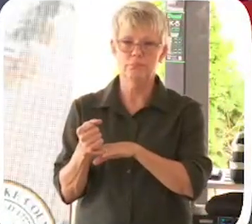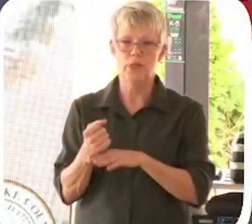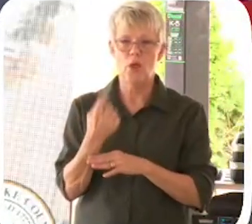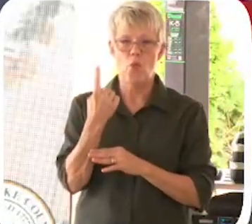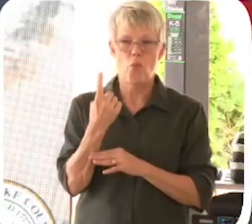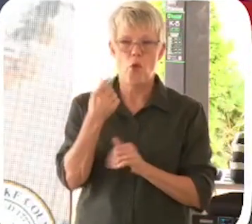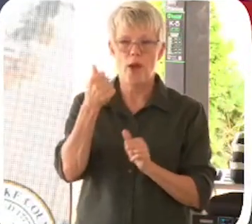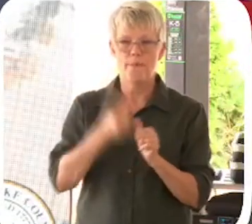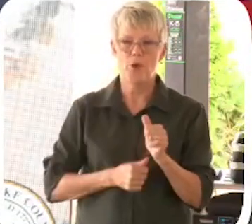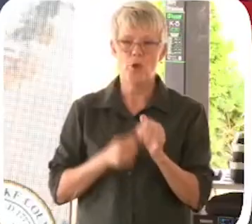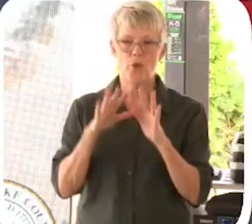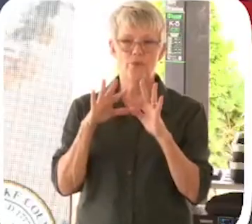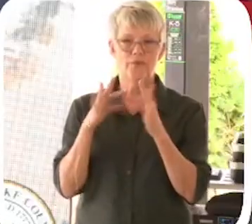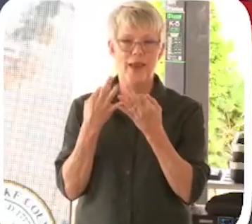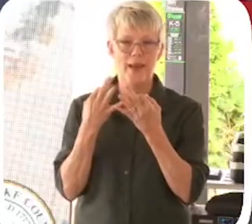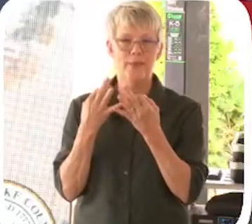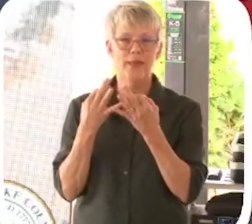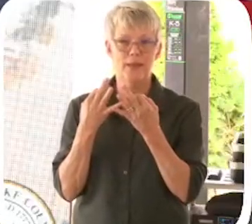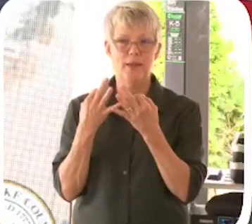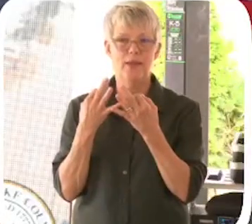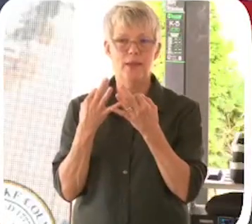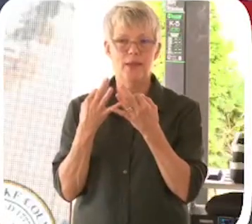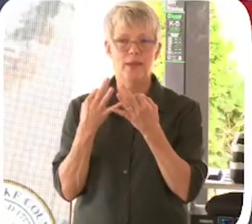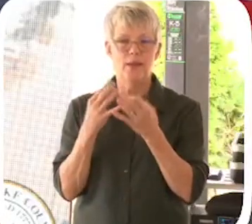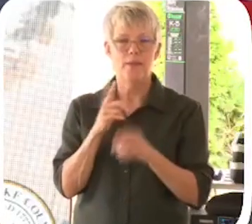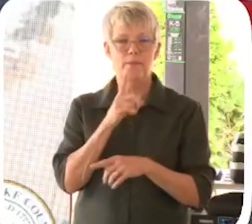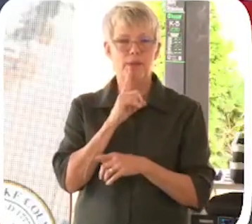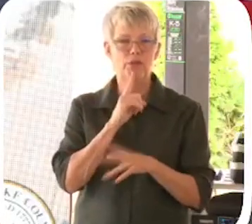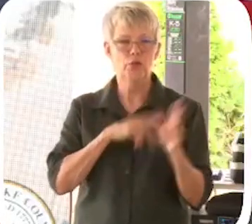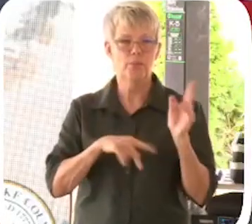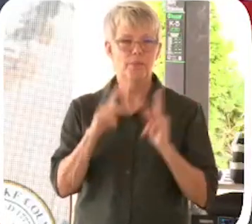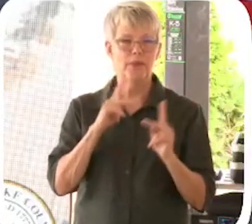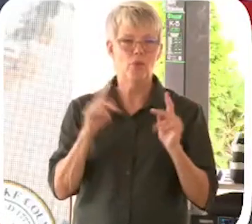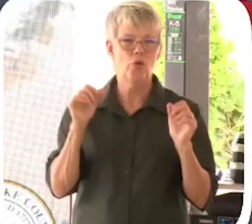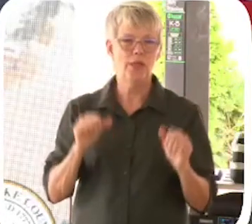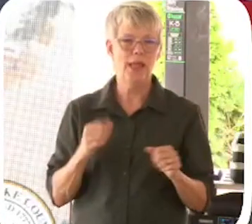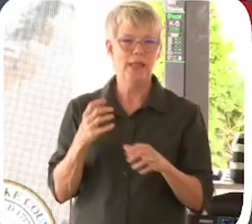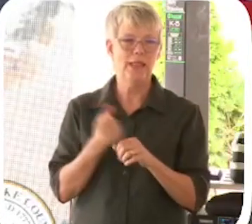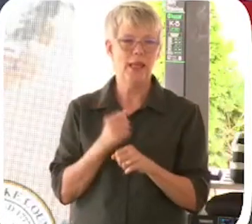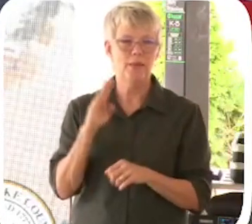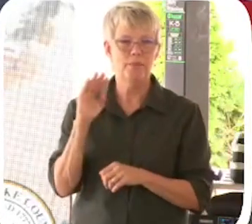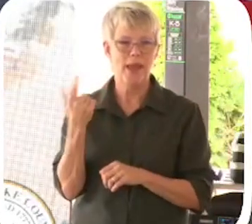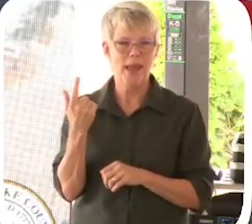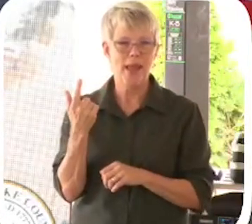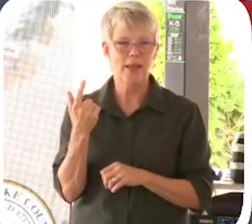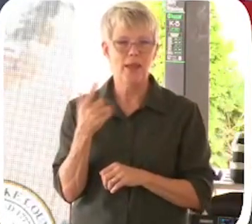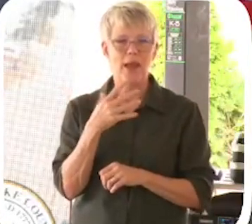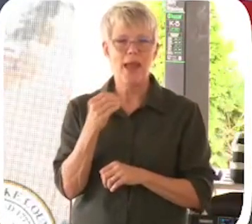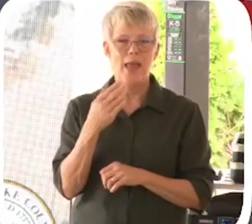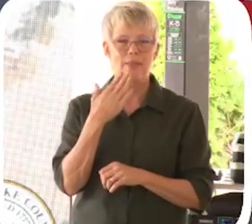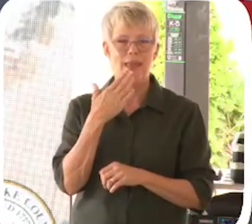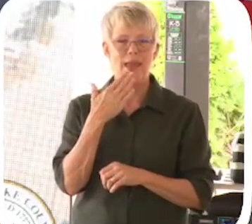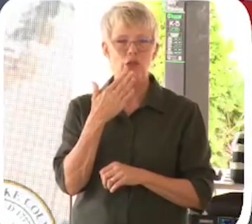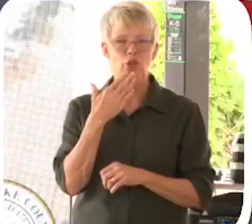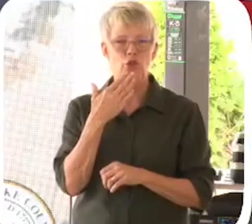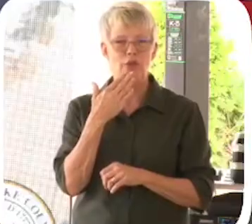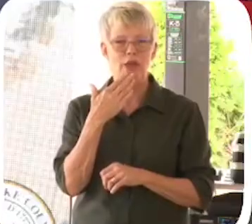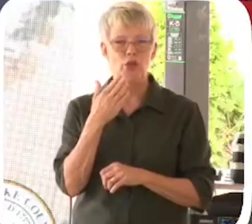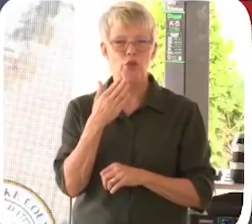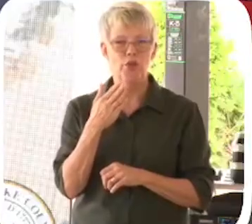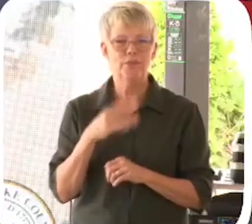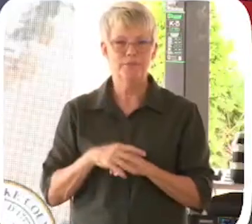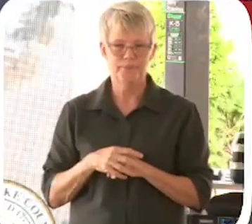per family to be sure that everybody has a chance to get a grab and go bag. Again, a big hand for all of these folks to help put this together.